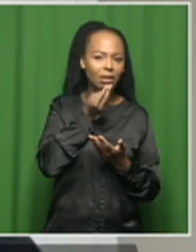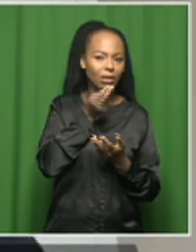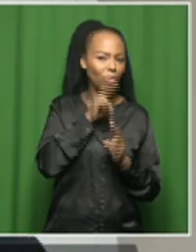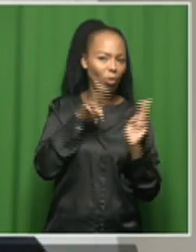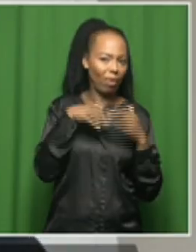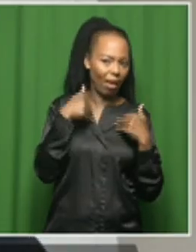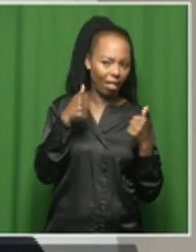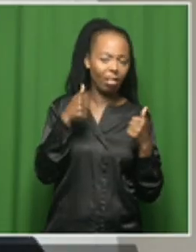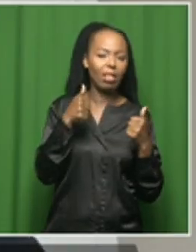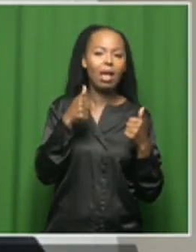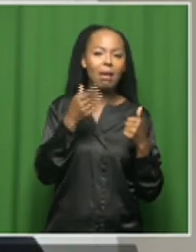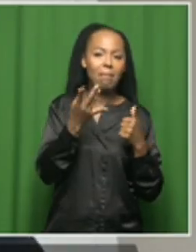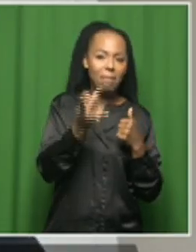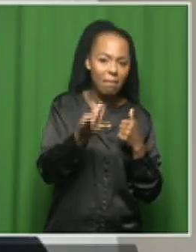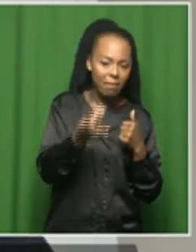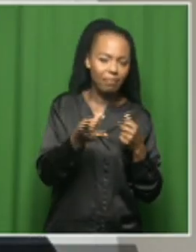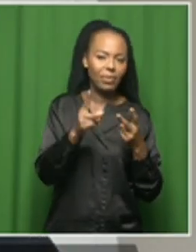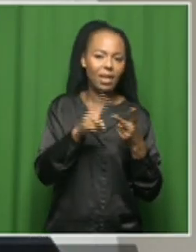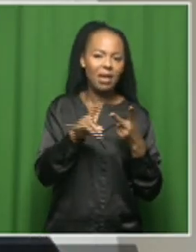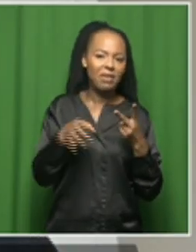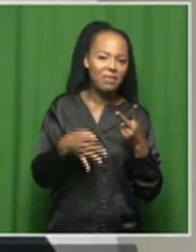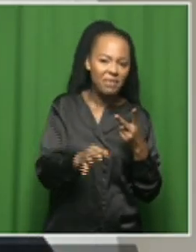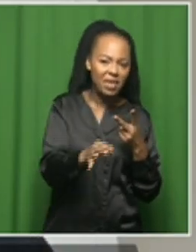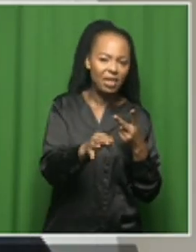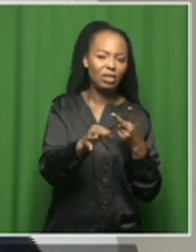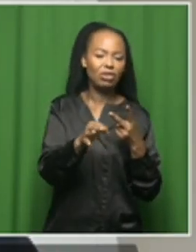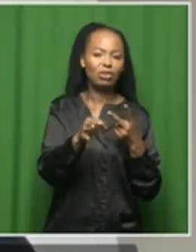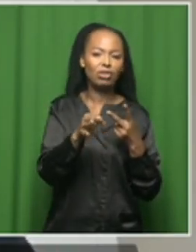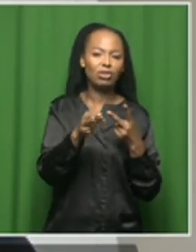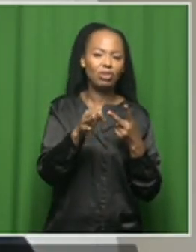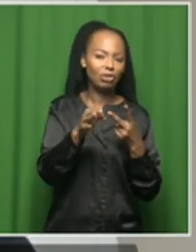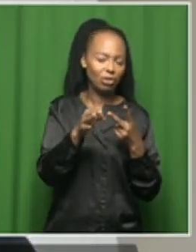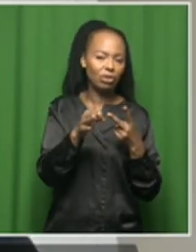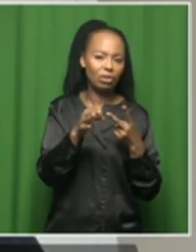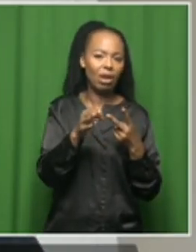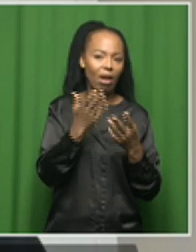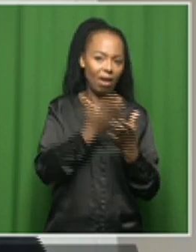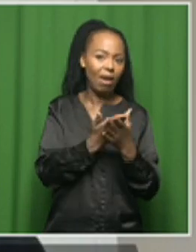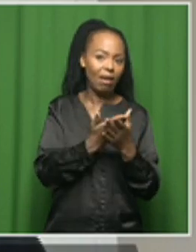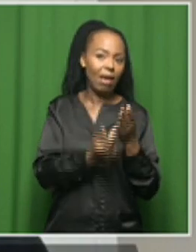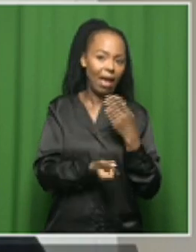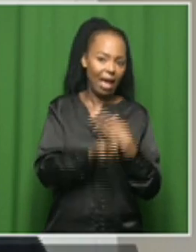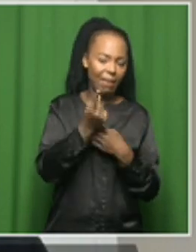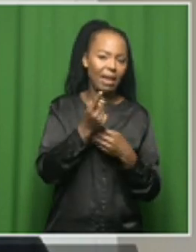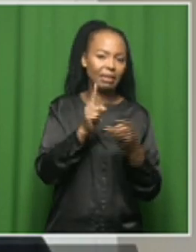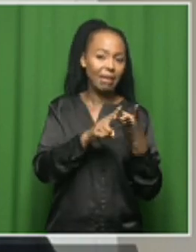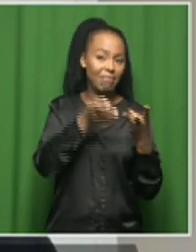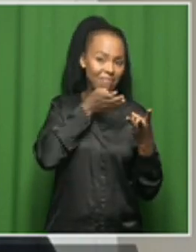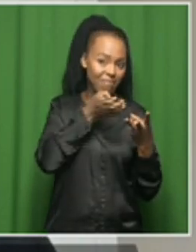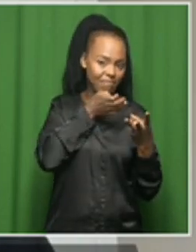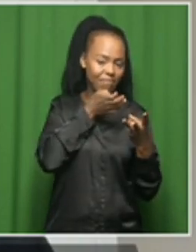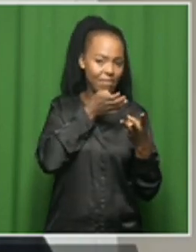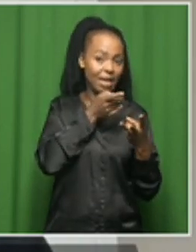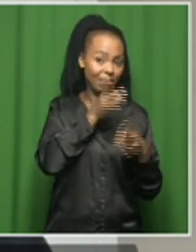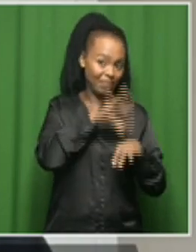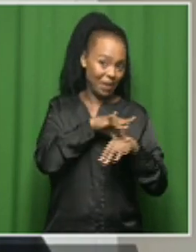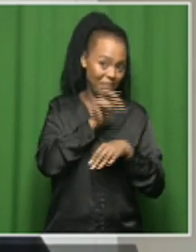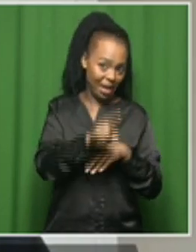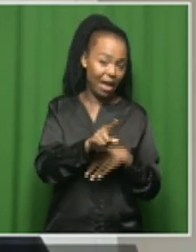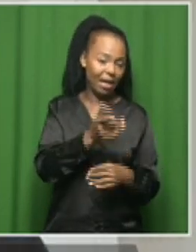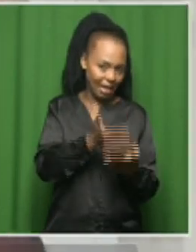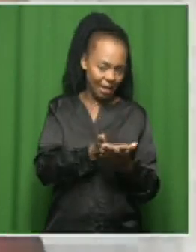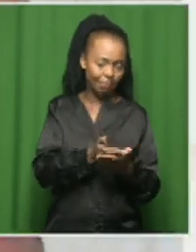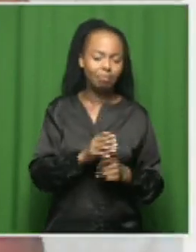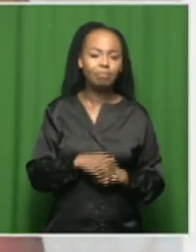red meat, shellfish, things that also causes alcohol intake. There are also